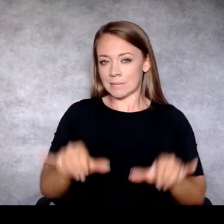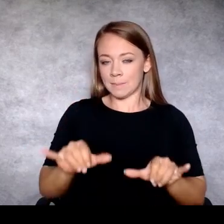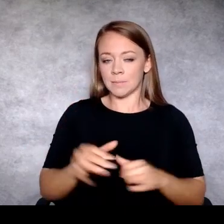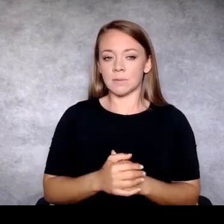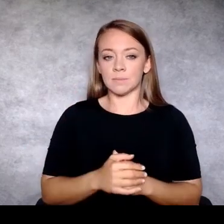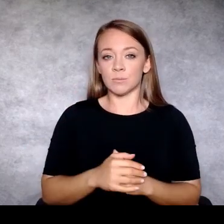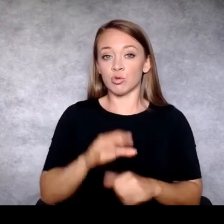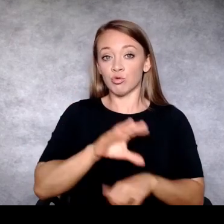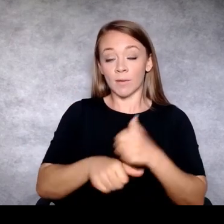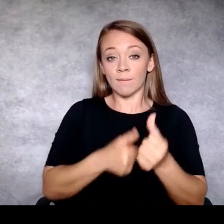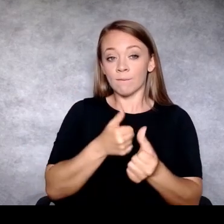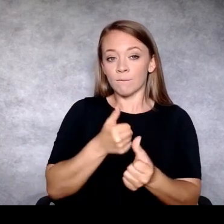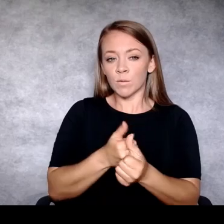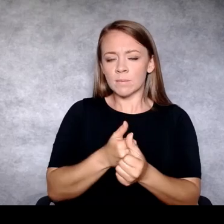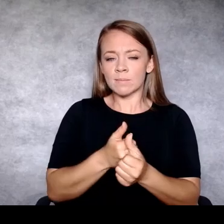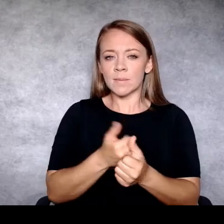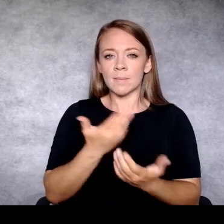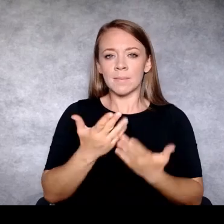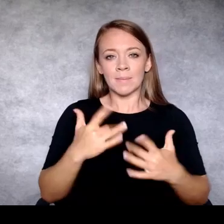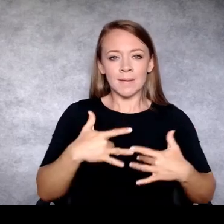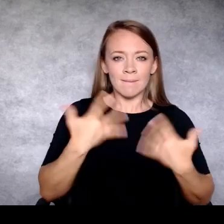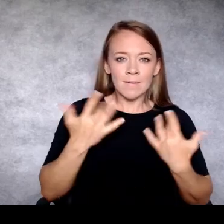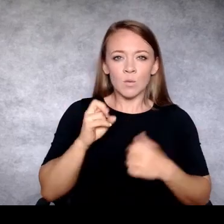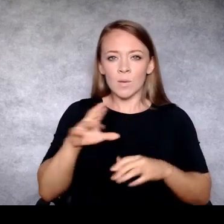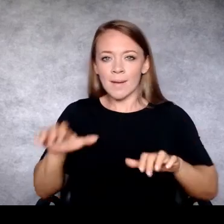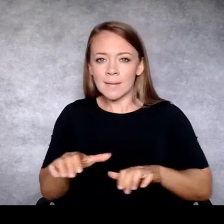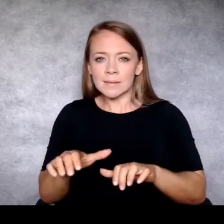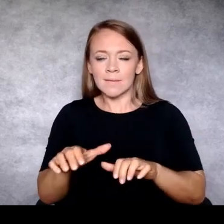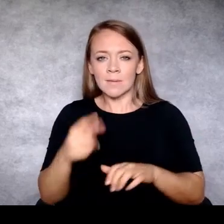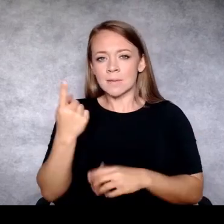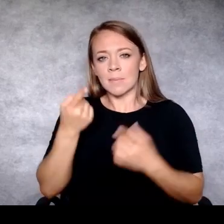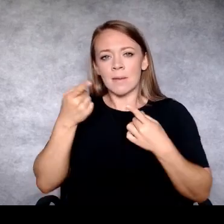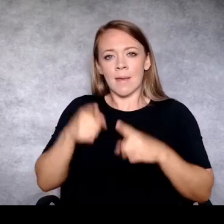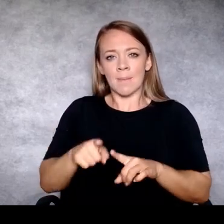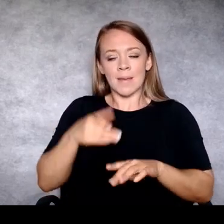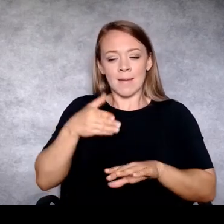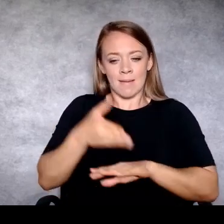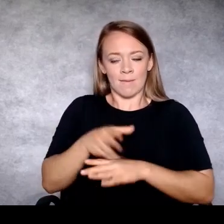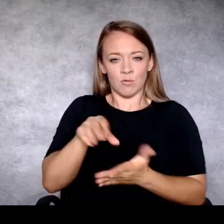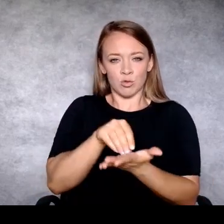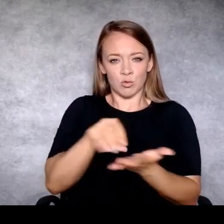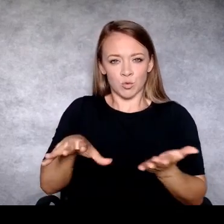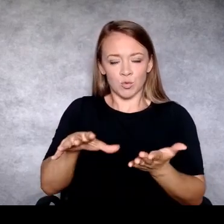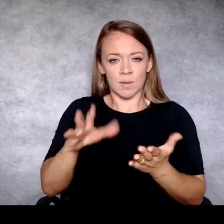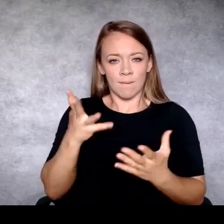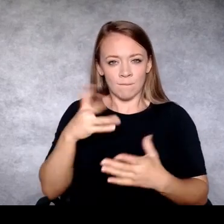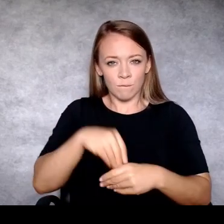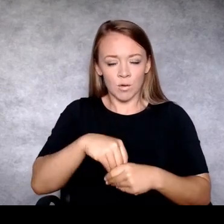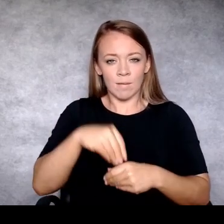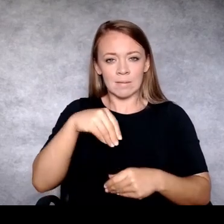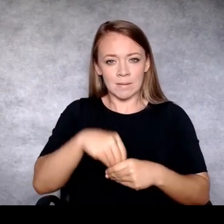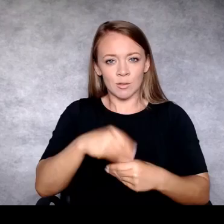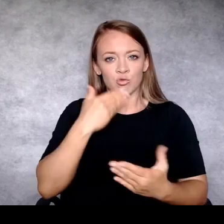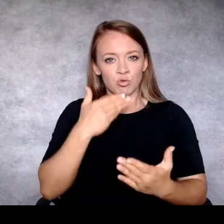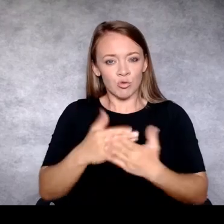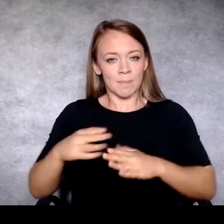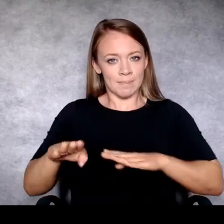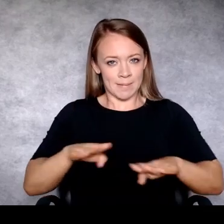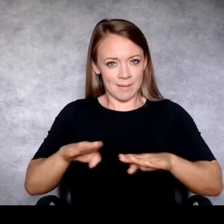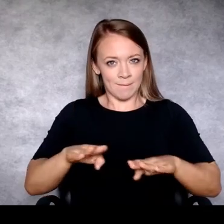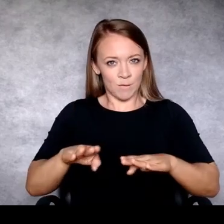Reinforcement is an event, activity, or other circumstance occurring after a learner engages in a desired